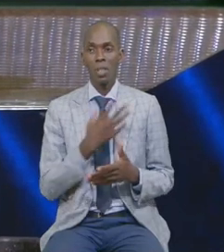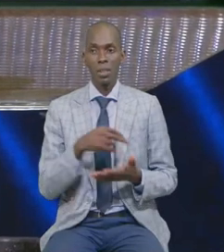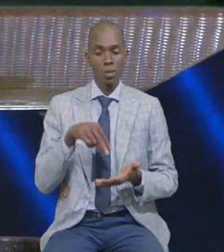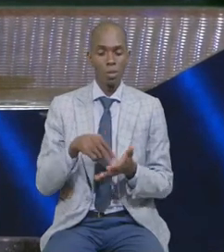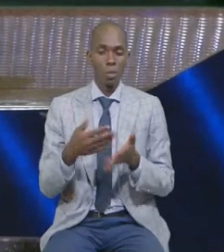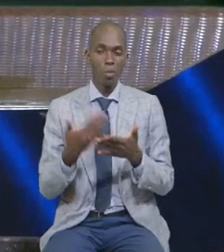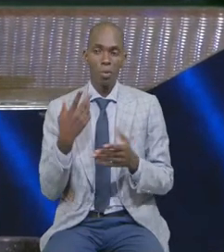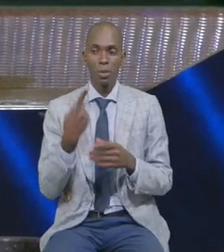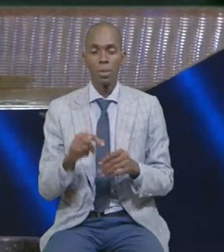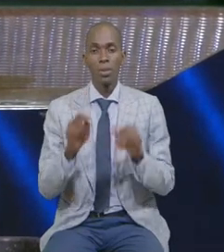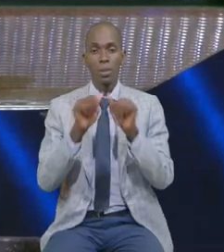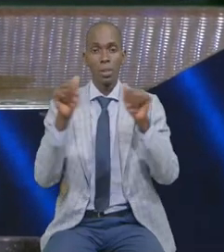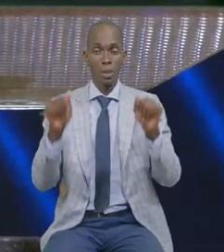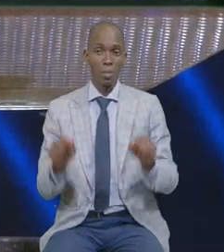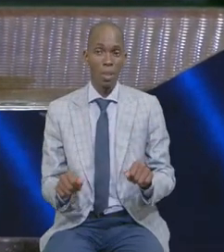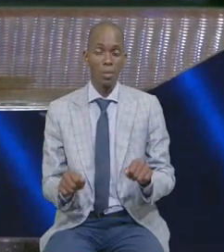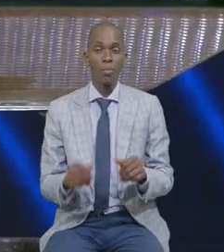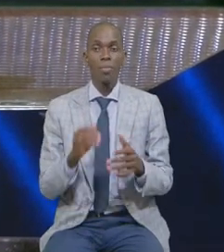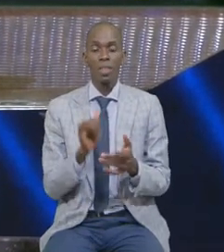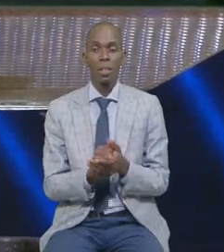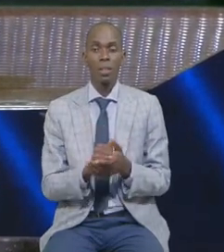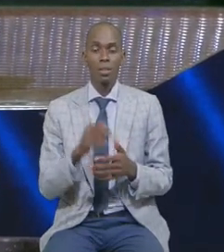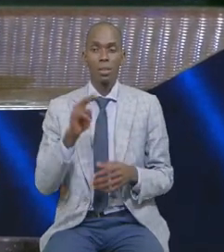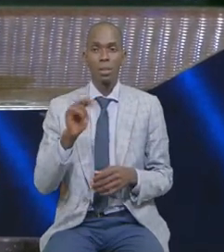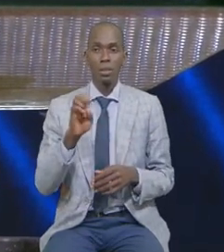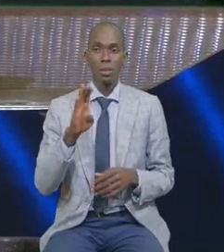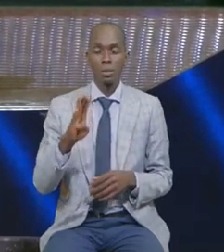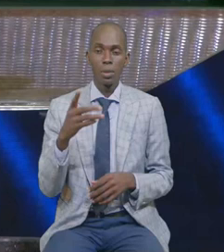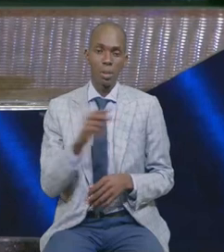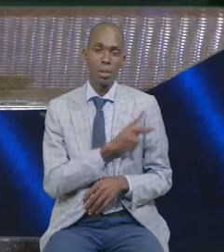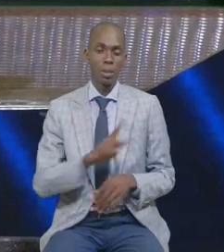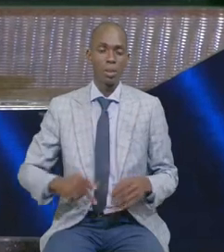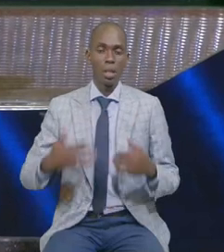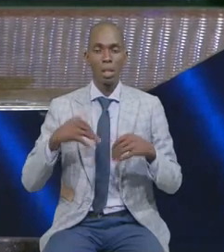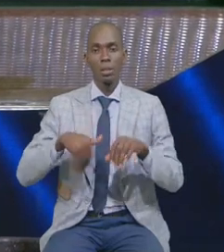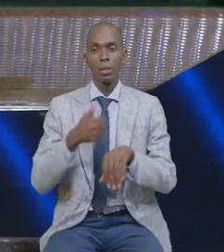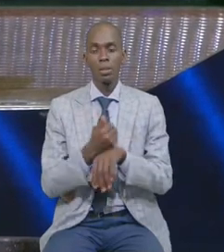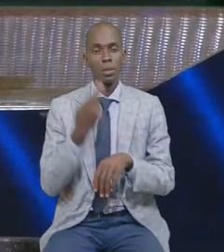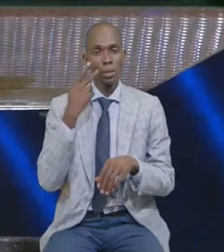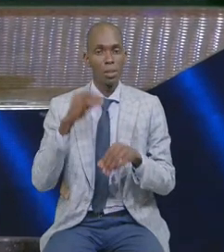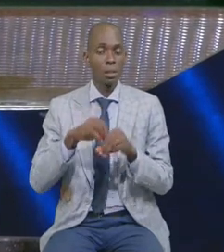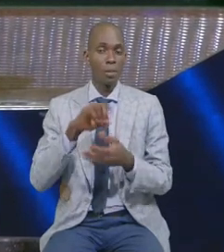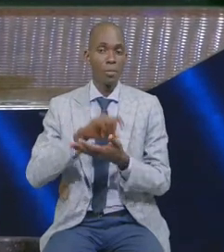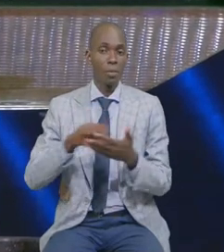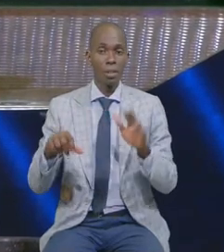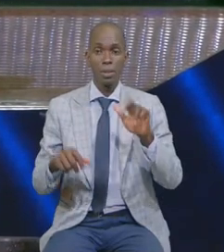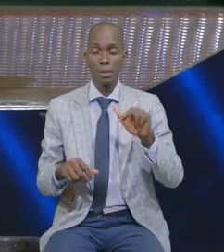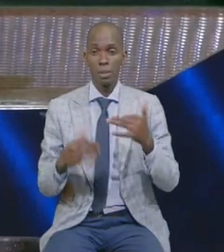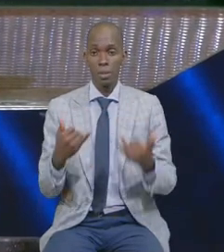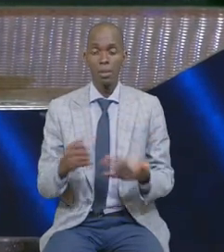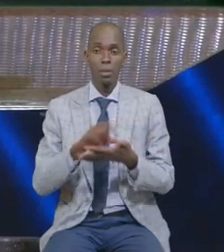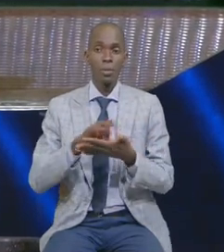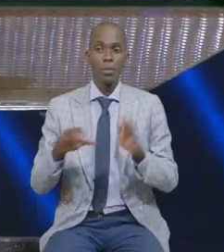the image that Nebuchadnezzar had set up. Come to verse 13. In verse 13,